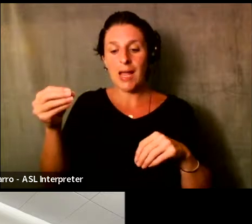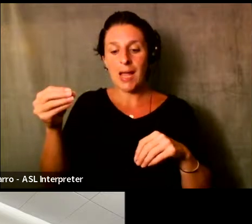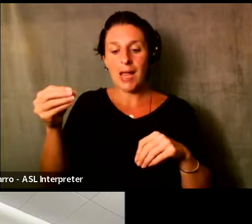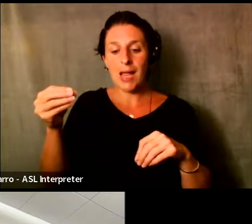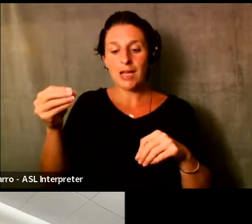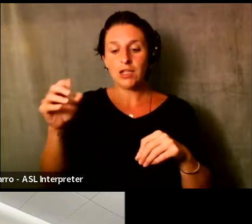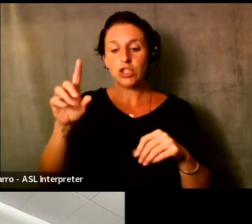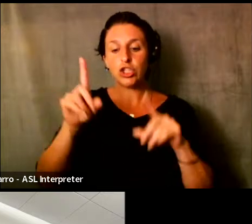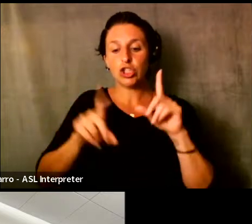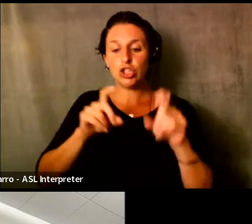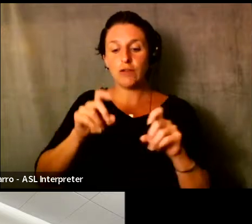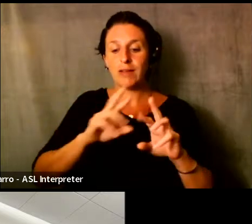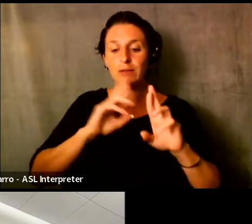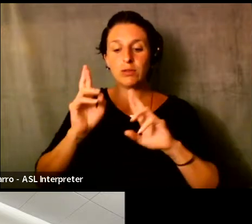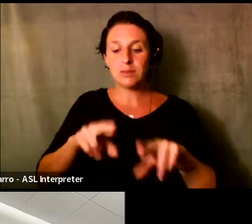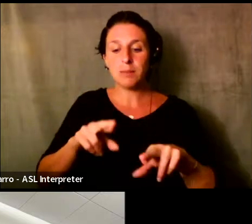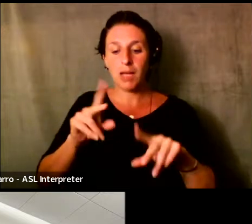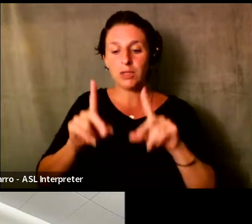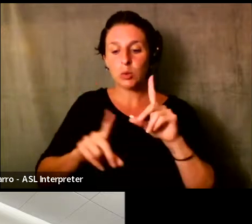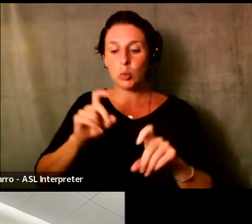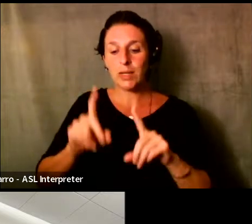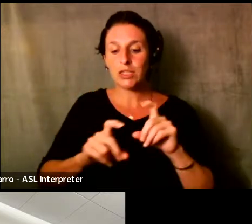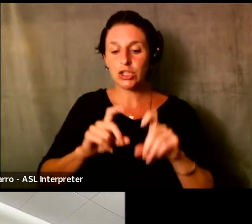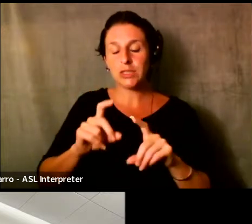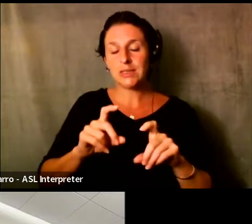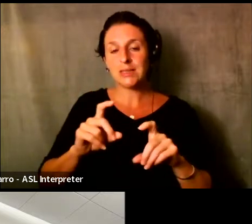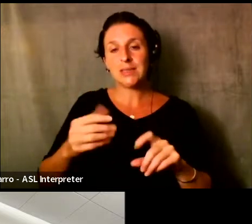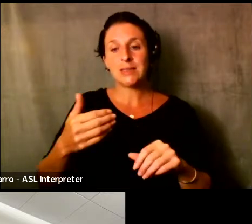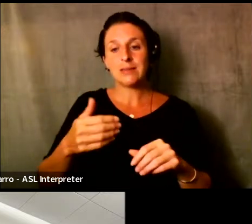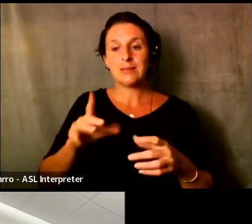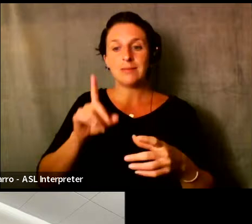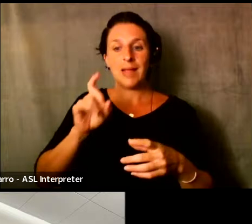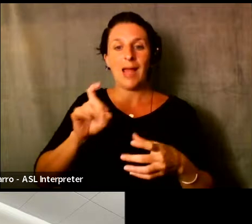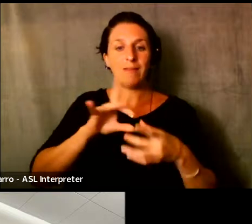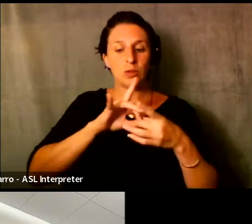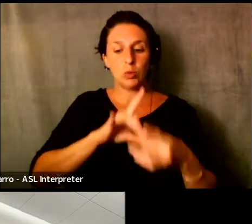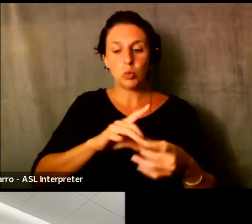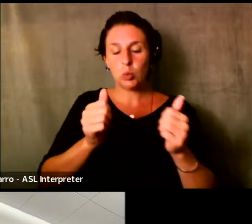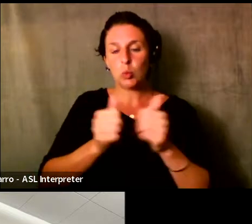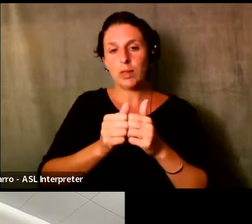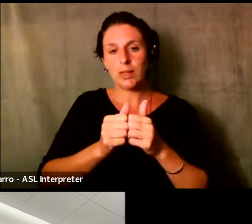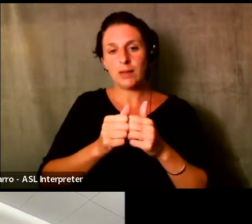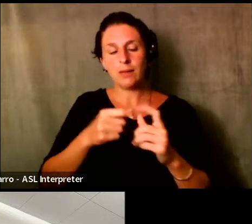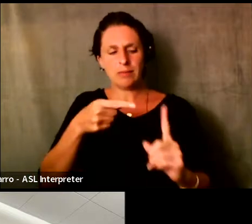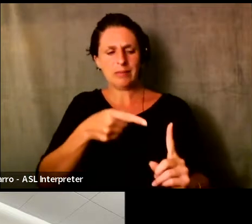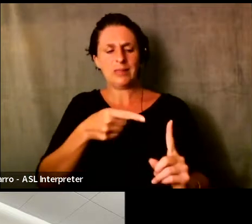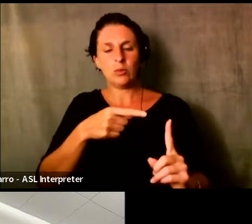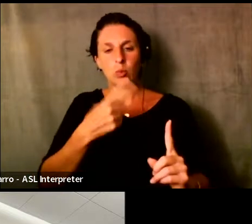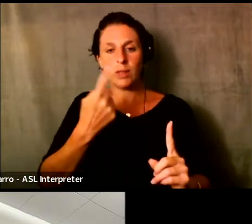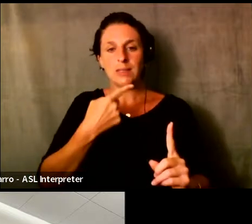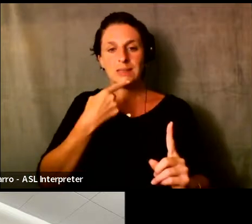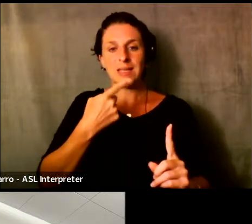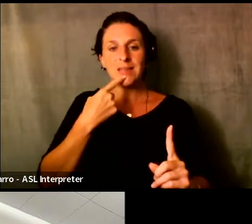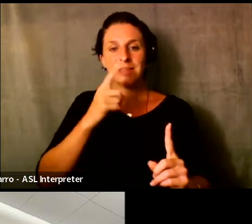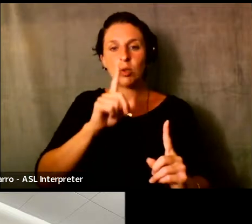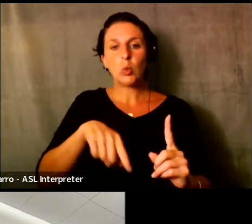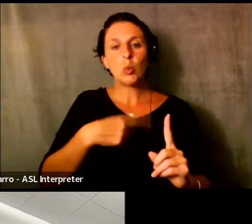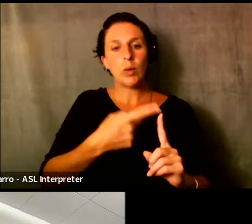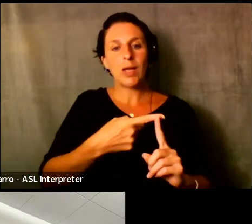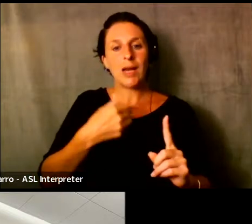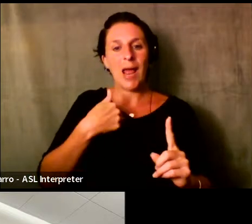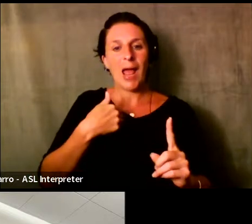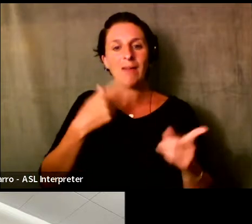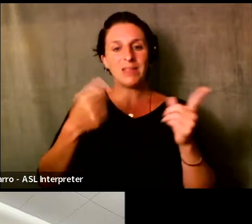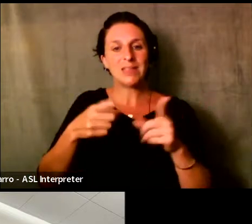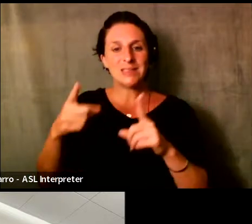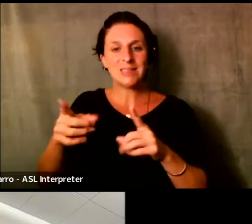survey response questions having to do with, here's one where it says, when there are instances of hate